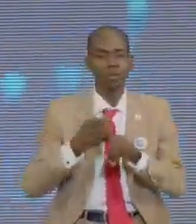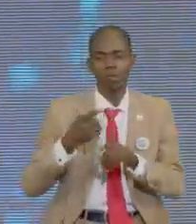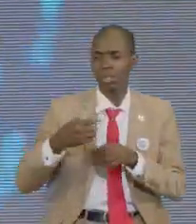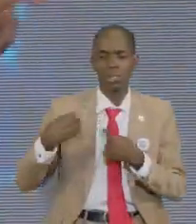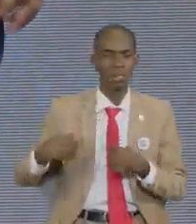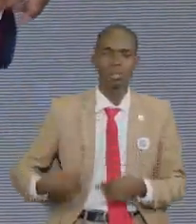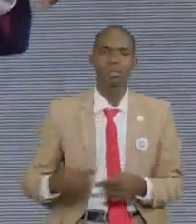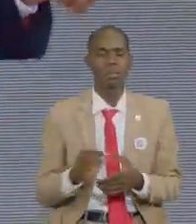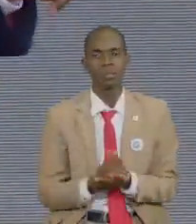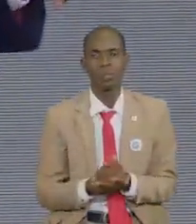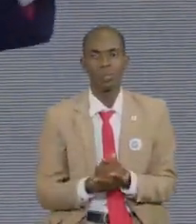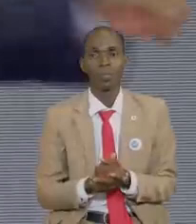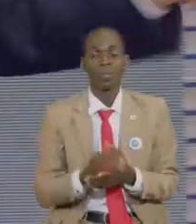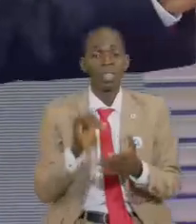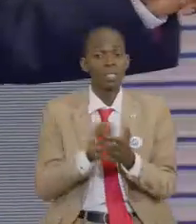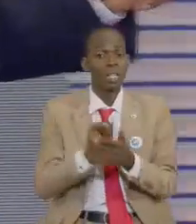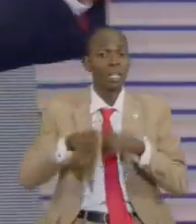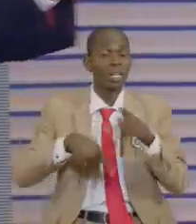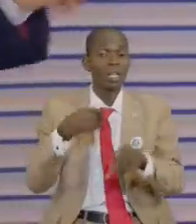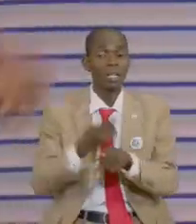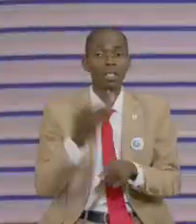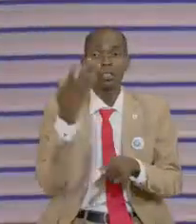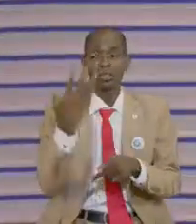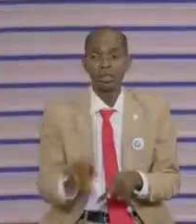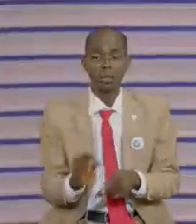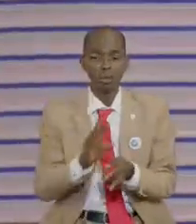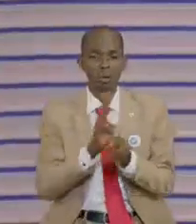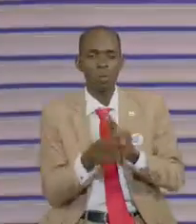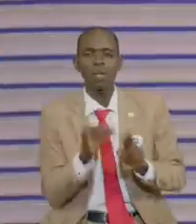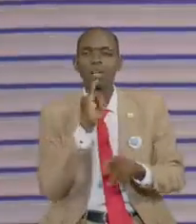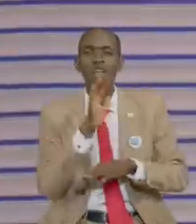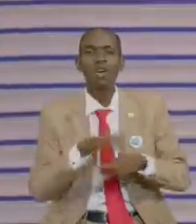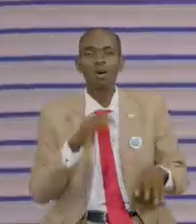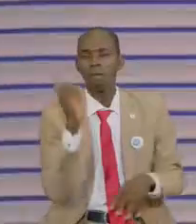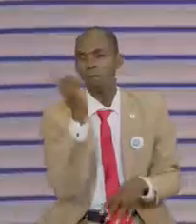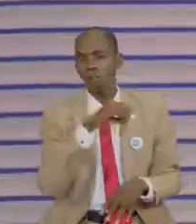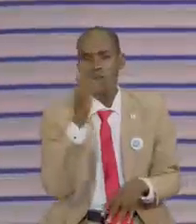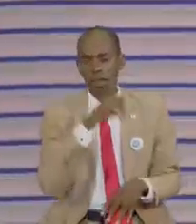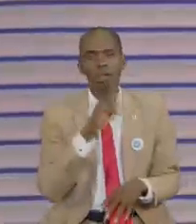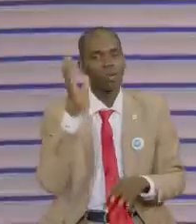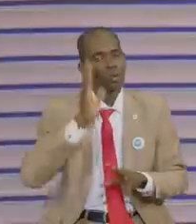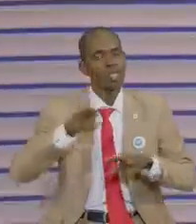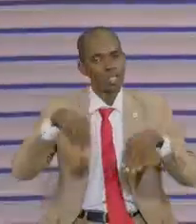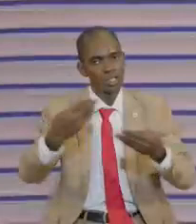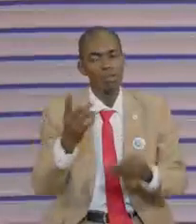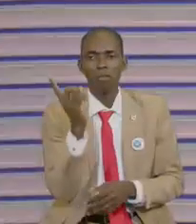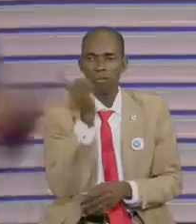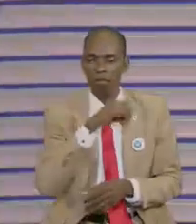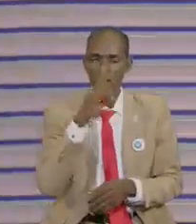That kind of repentance, fake repentance, can only have fake salvation.